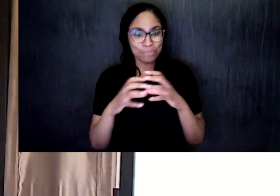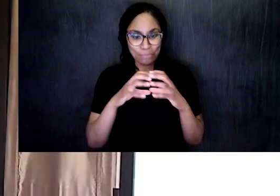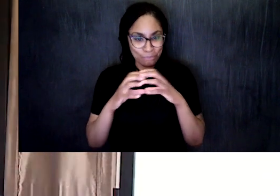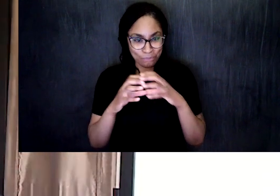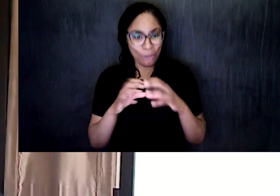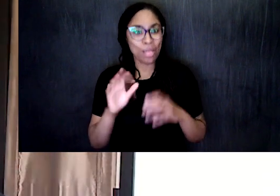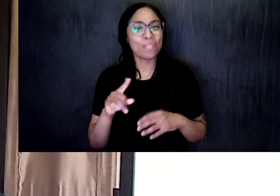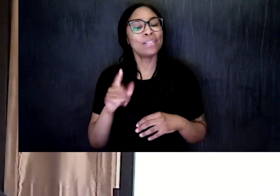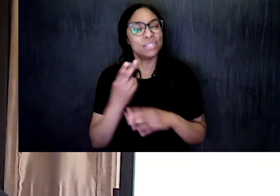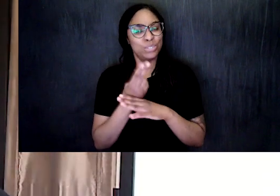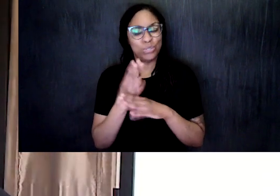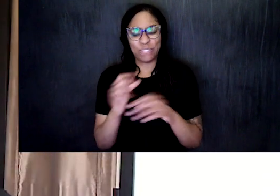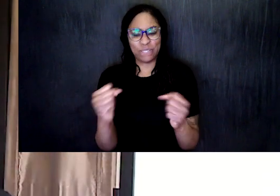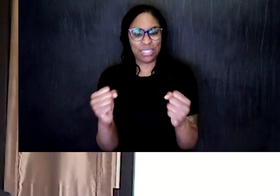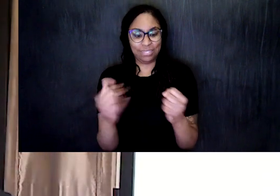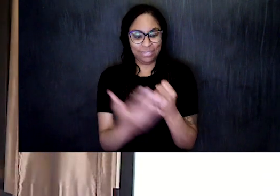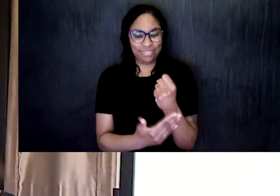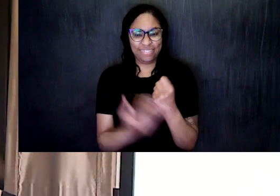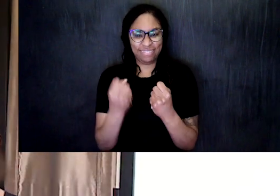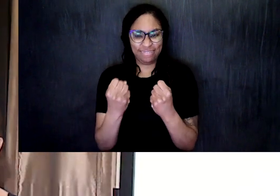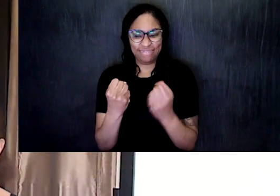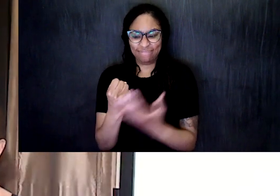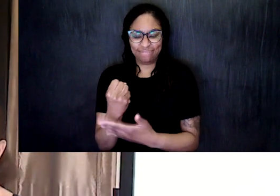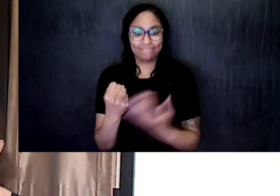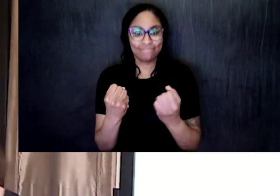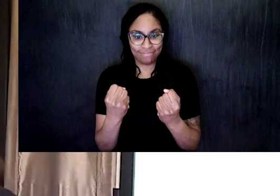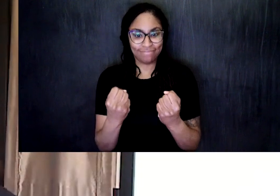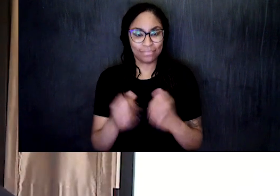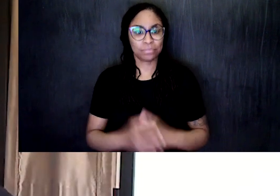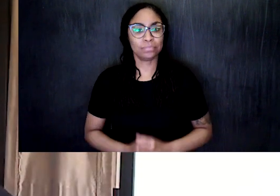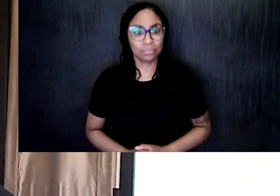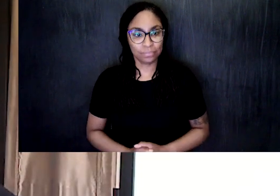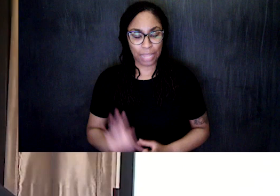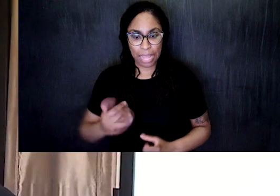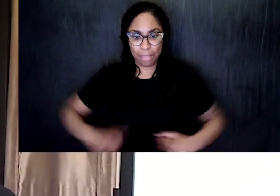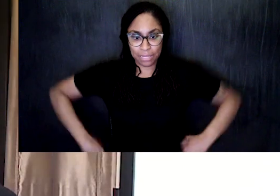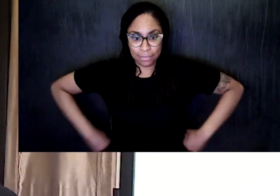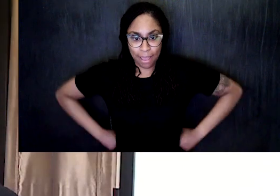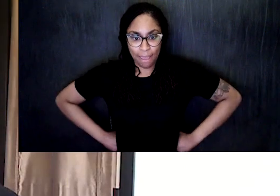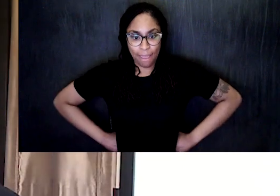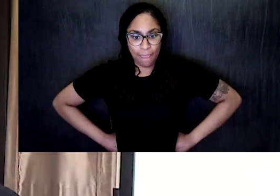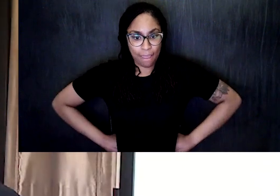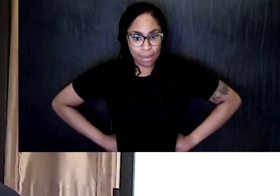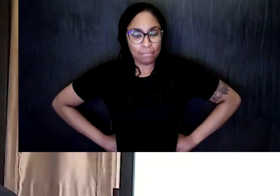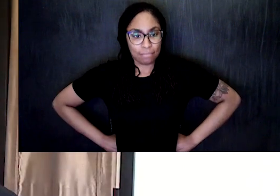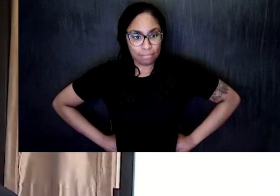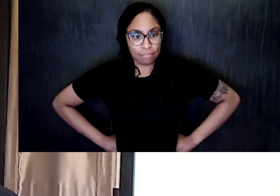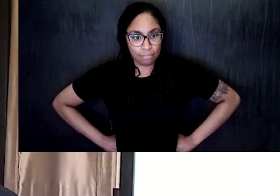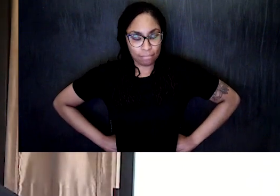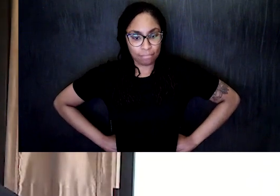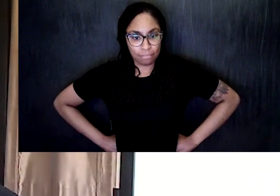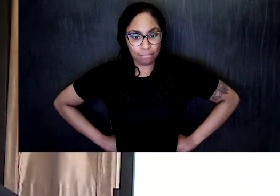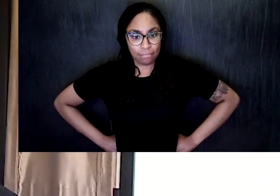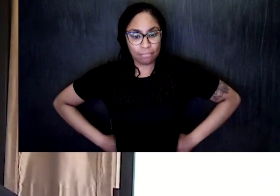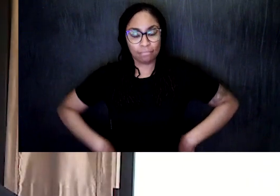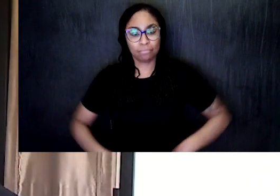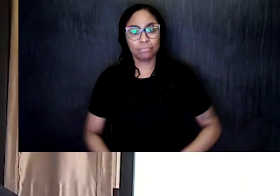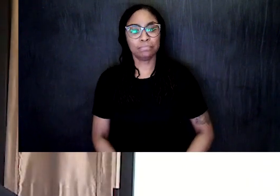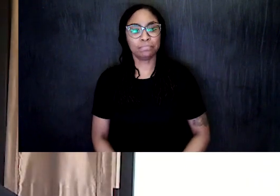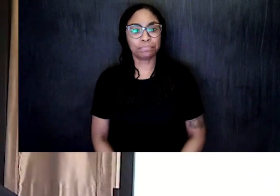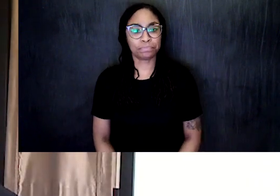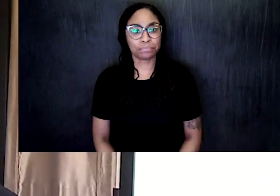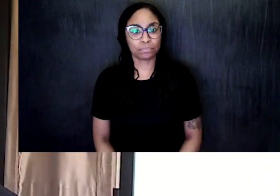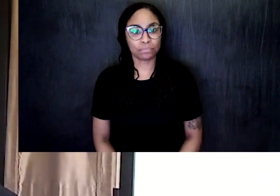balls, we can use the fists. And then all the way out to the side, just press into the hips